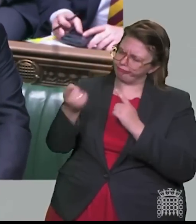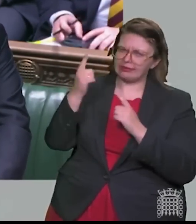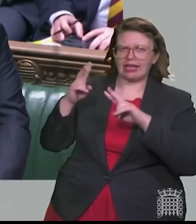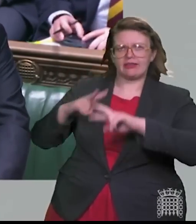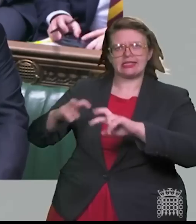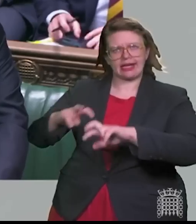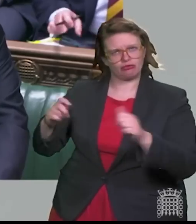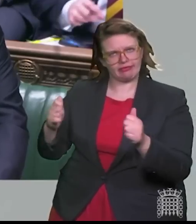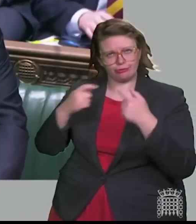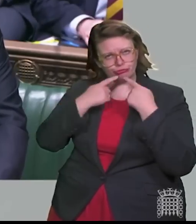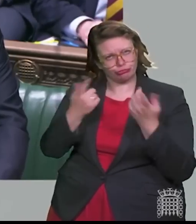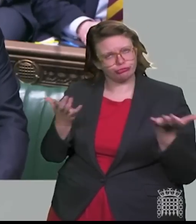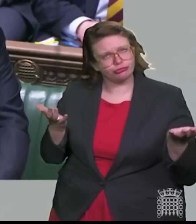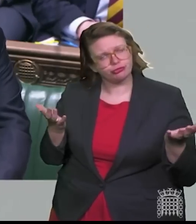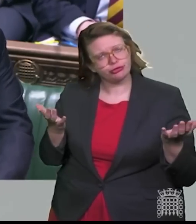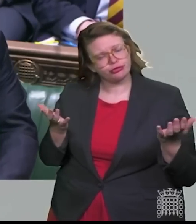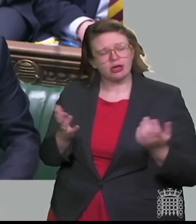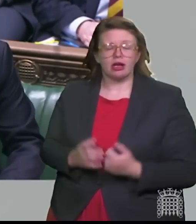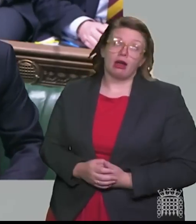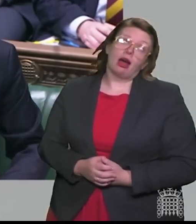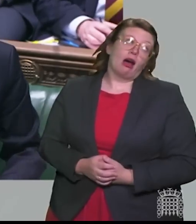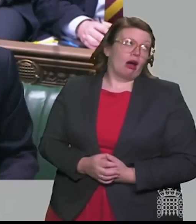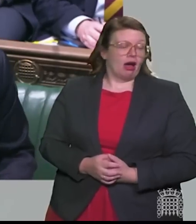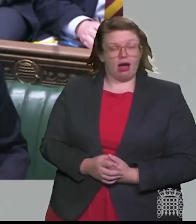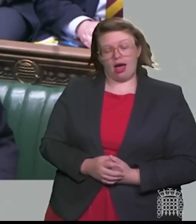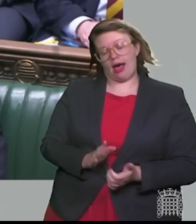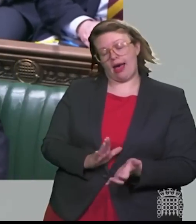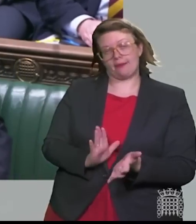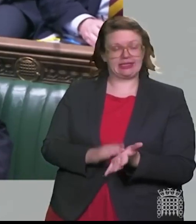But what I would say, it's just the same old.